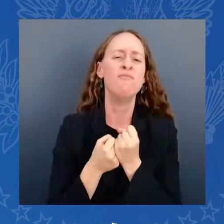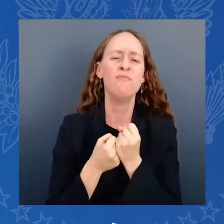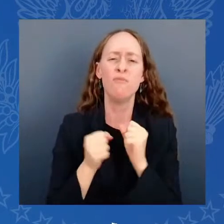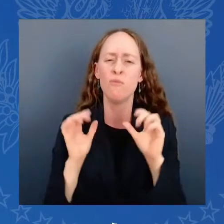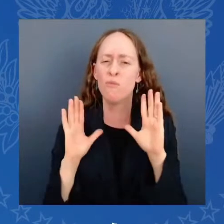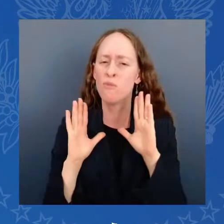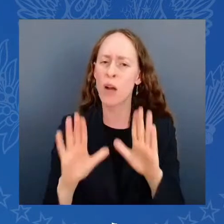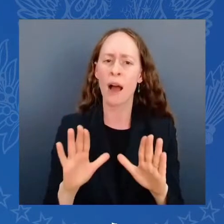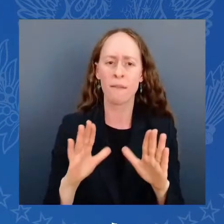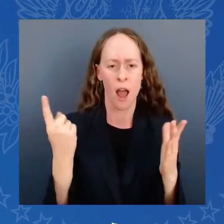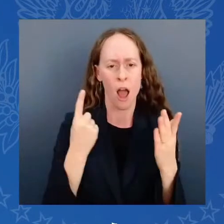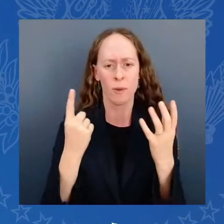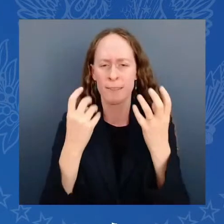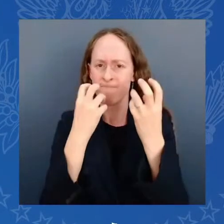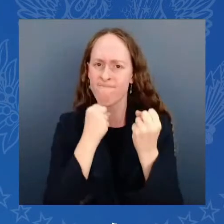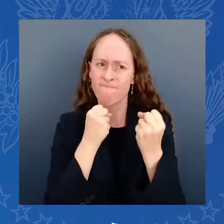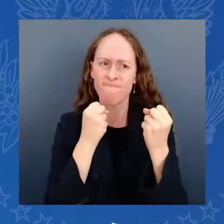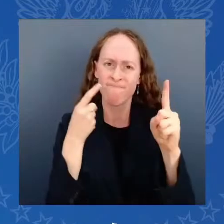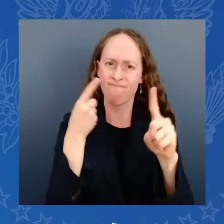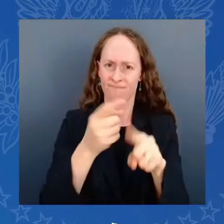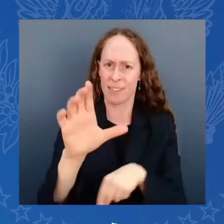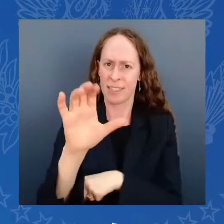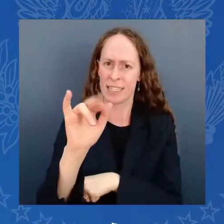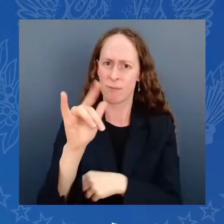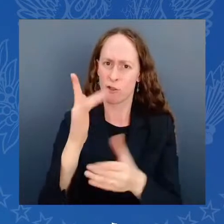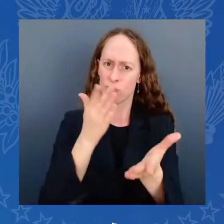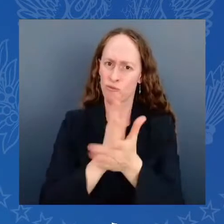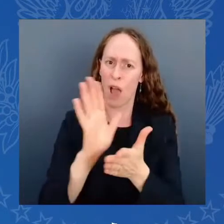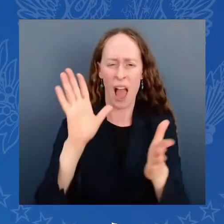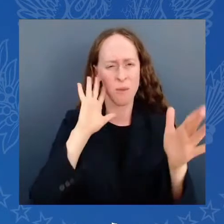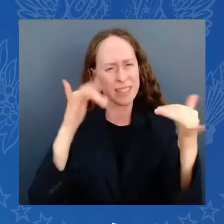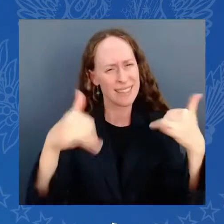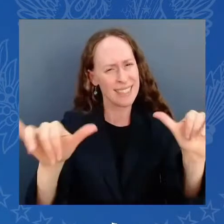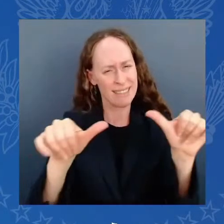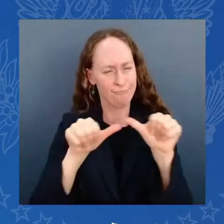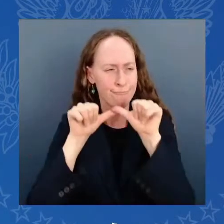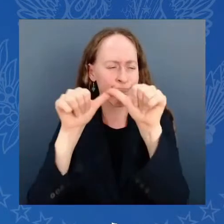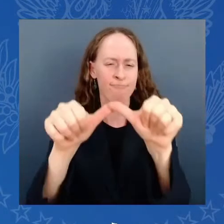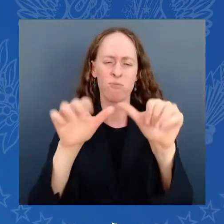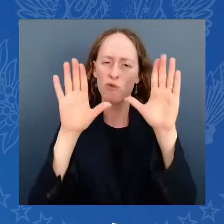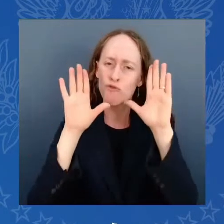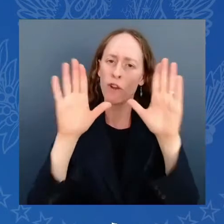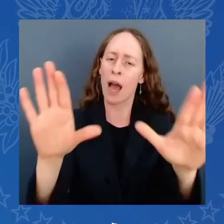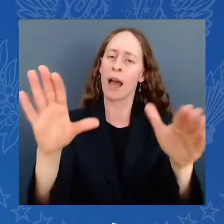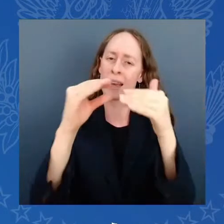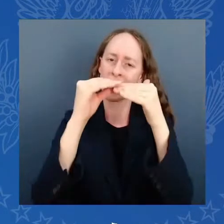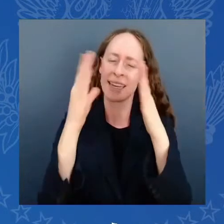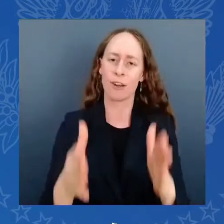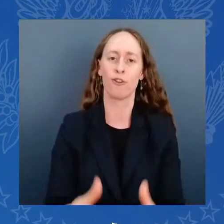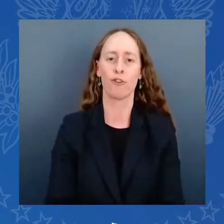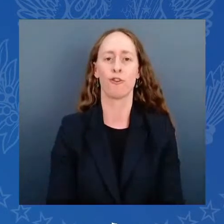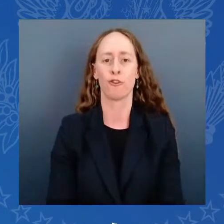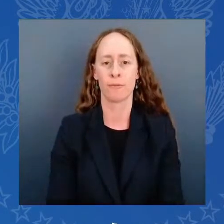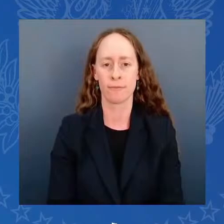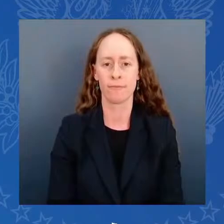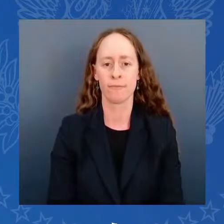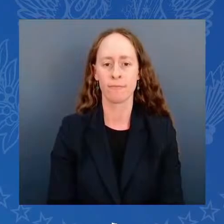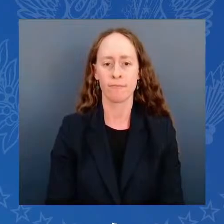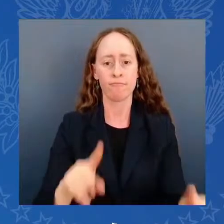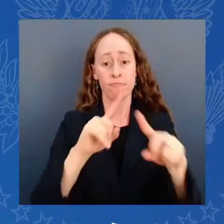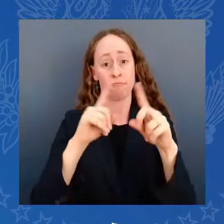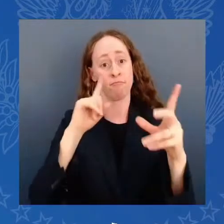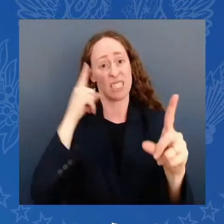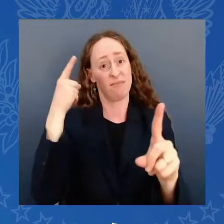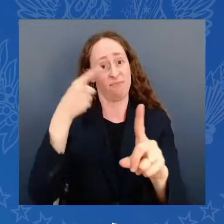inspiring leader and project this very idea of America. The very idea that we're all created equal and deserve to be treated equally throughout our lives. We've